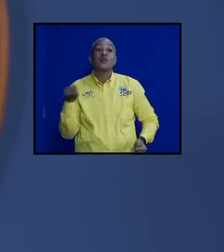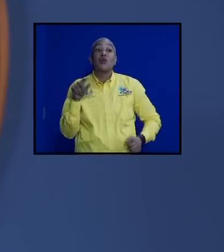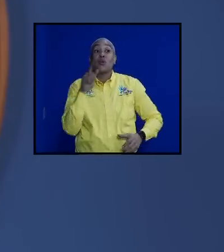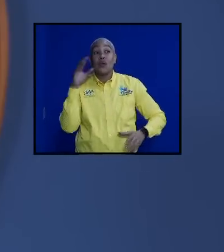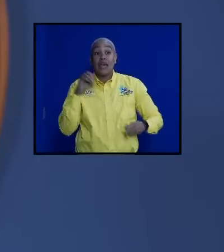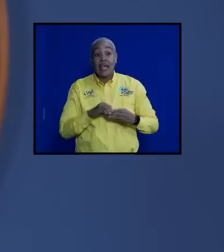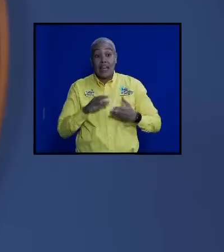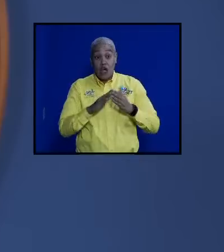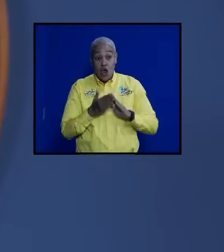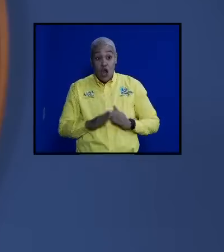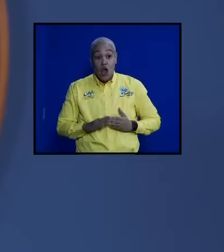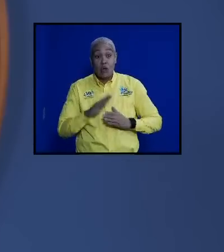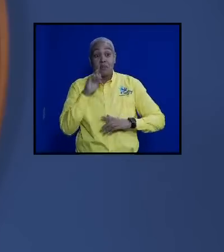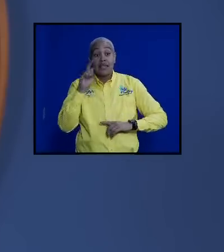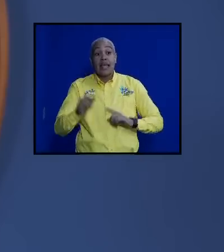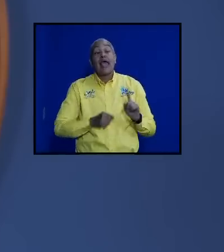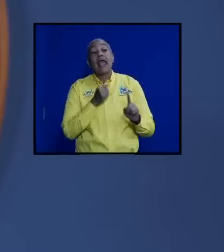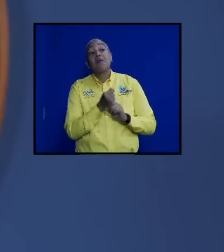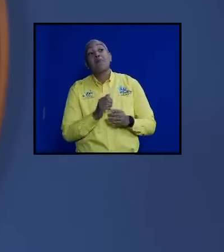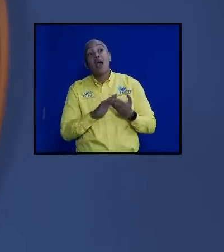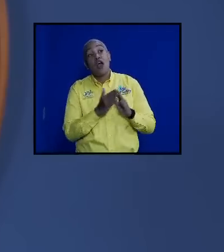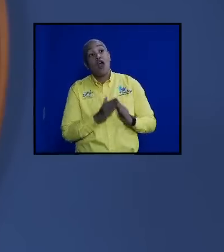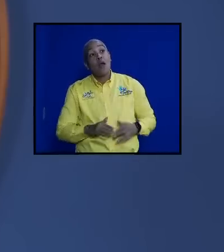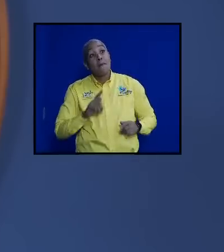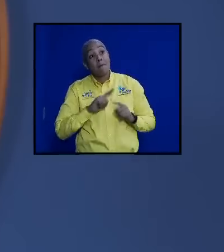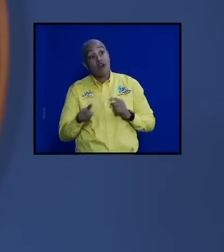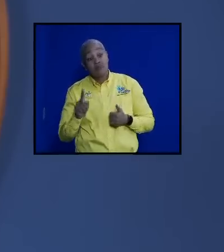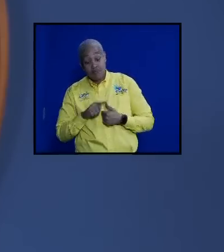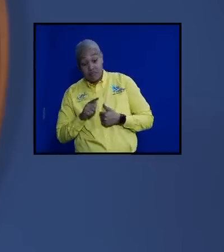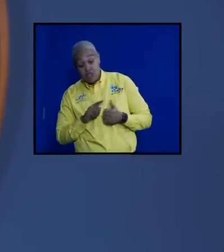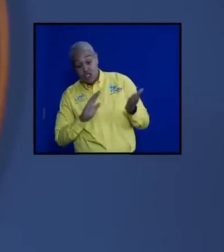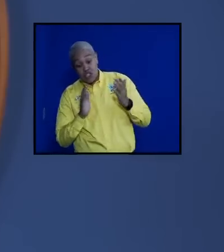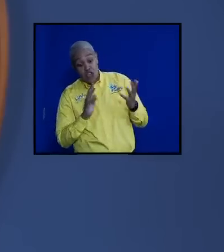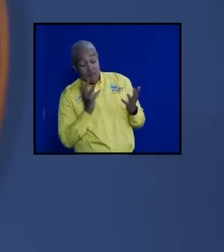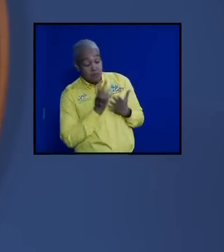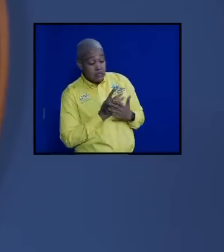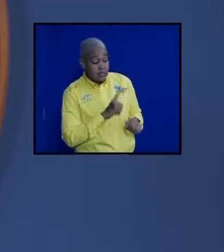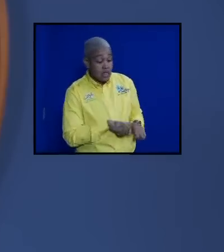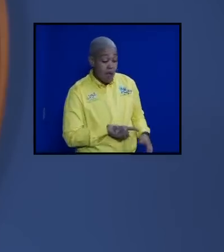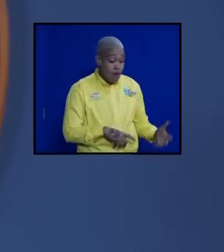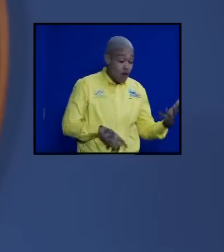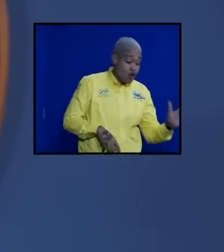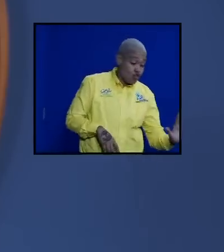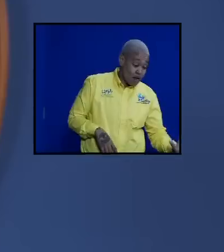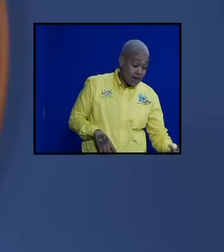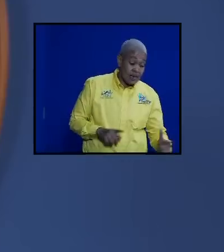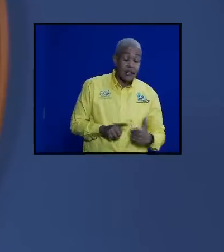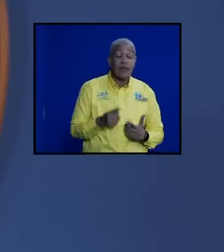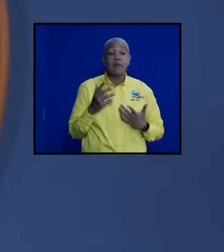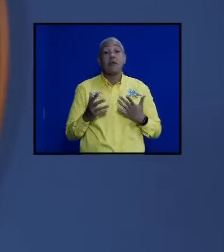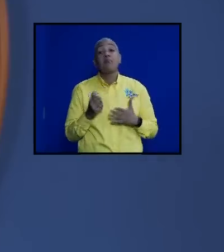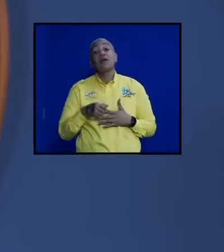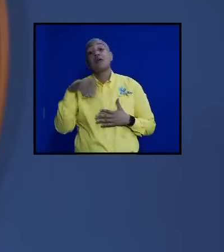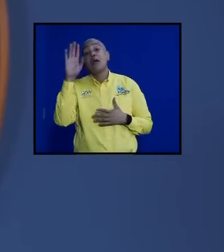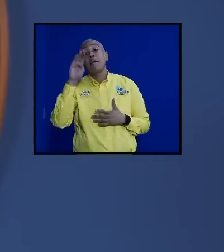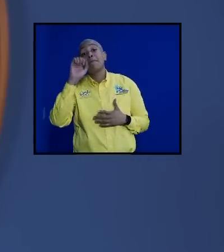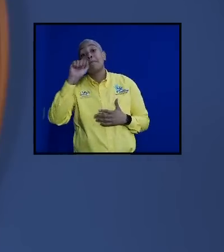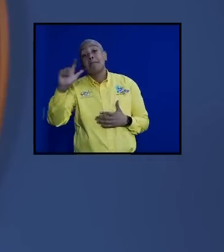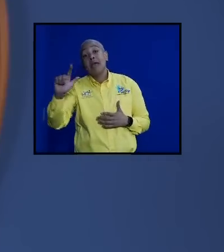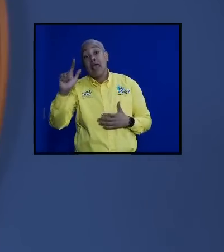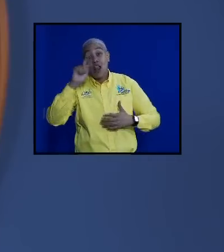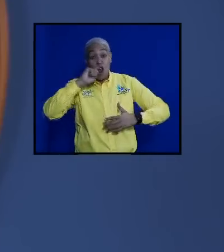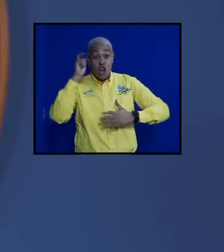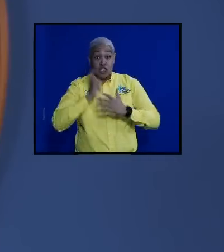communities, impacting it, but either they have served sentences already, they may be out on bail on a